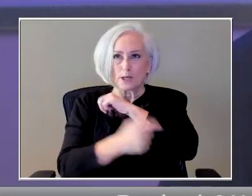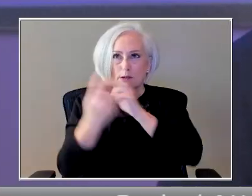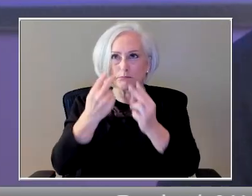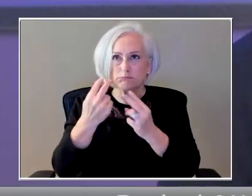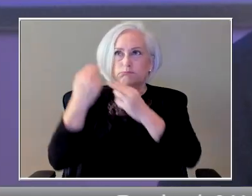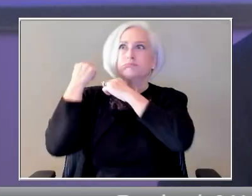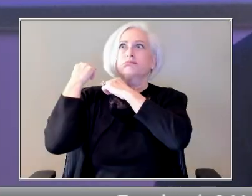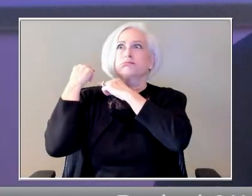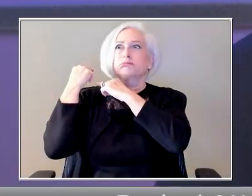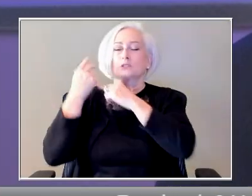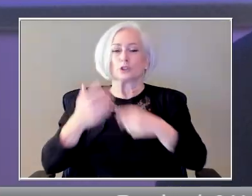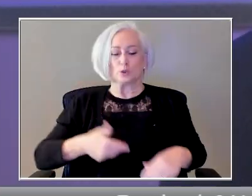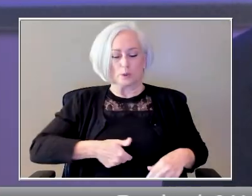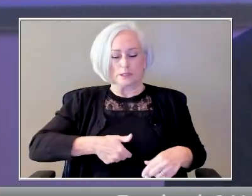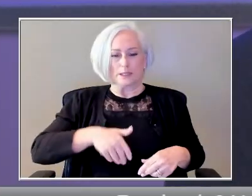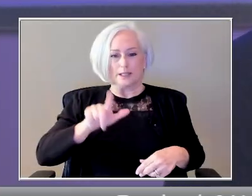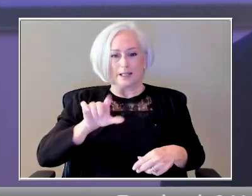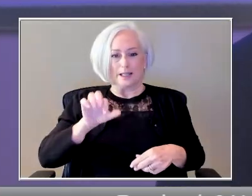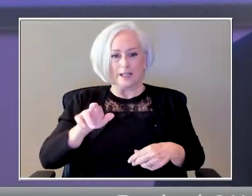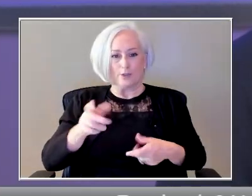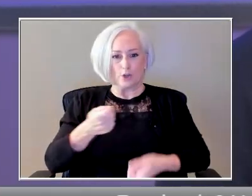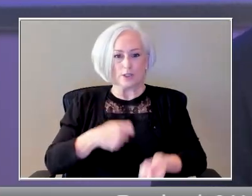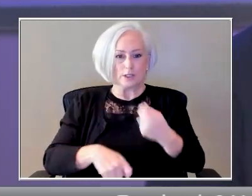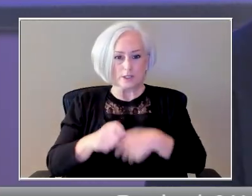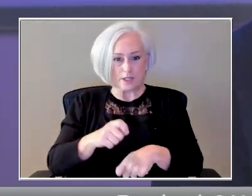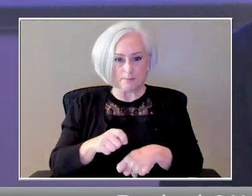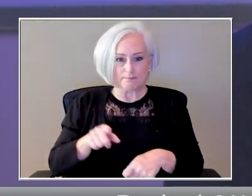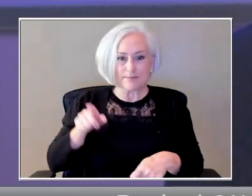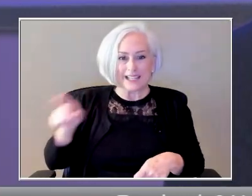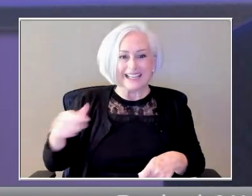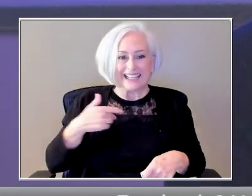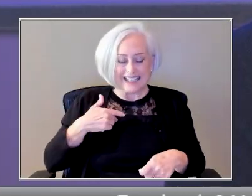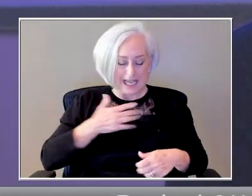hear chest tubes, we didn't have a good experience with chest tubes because